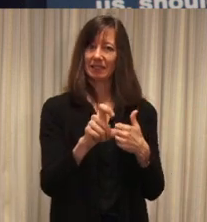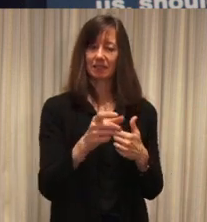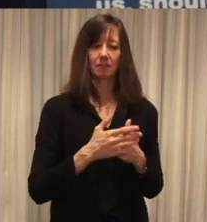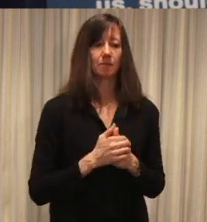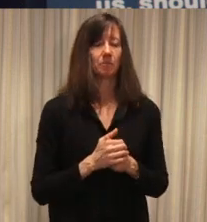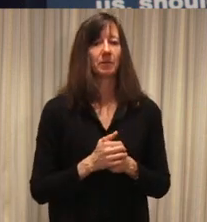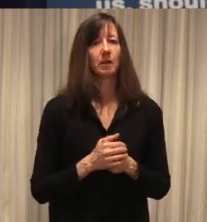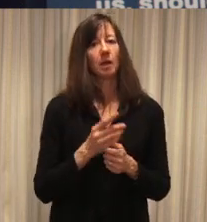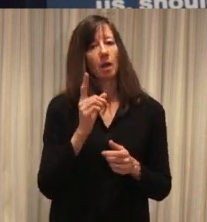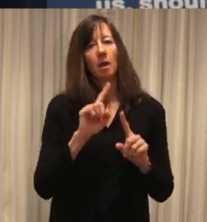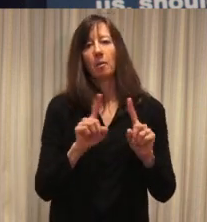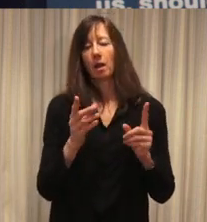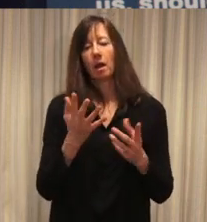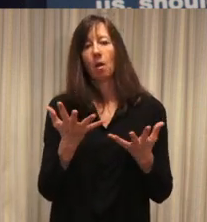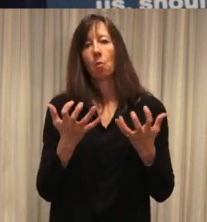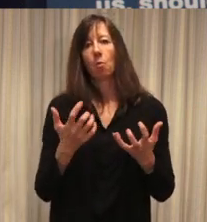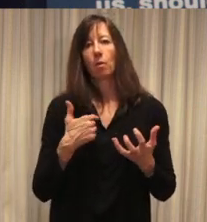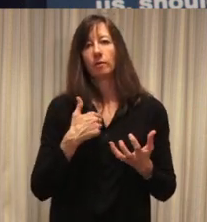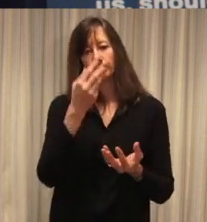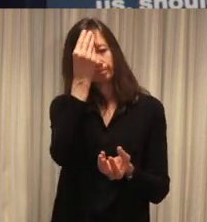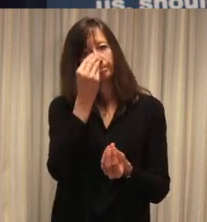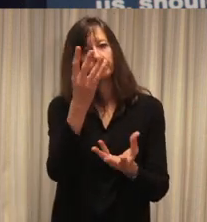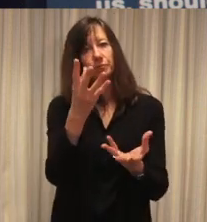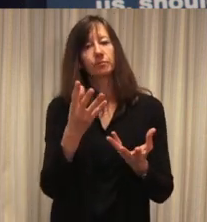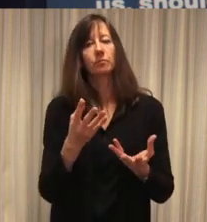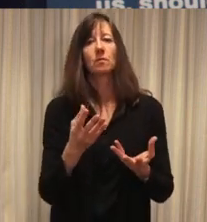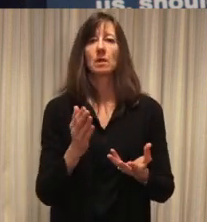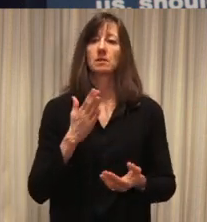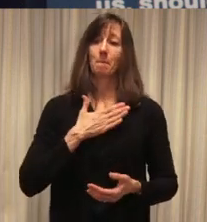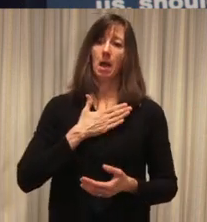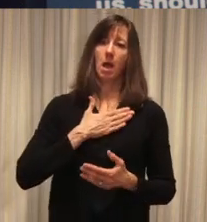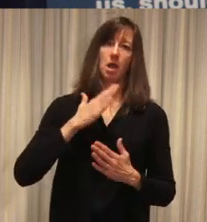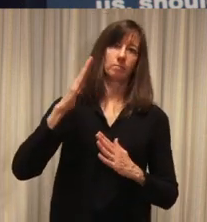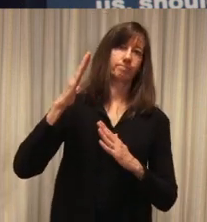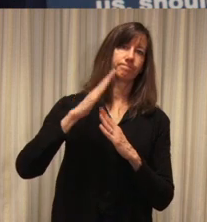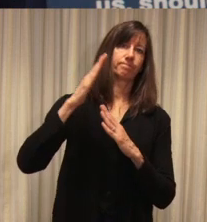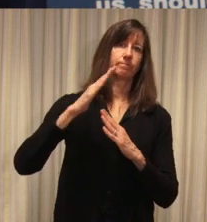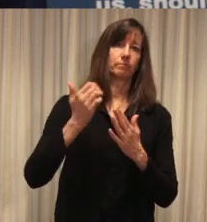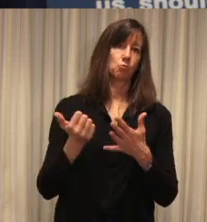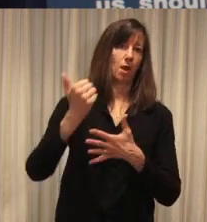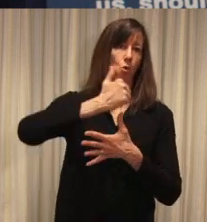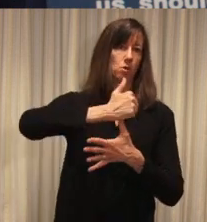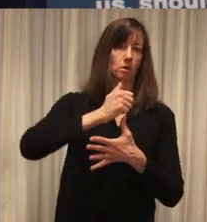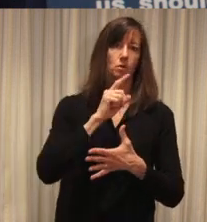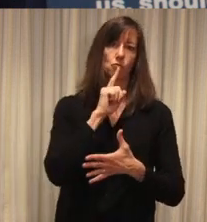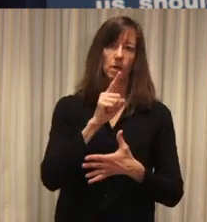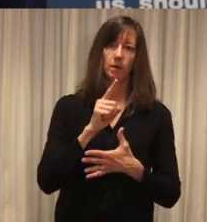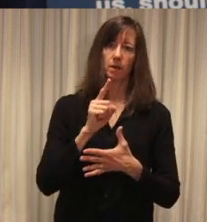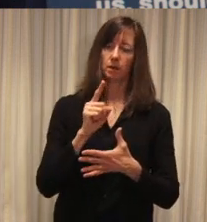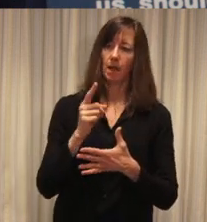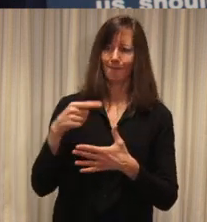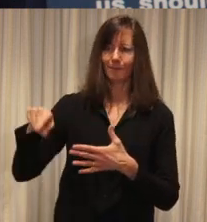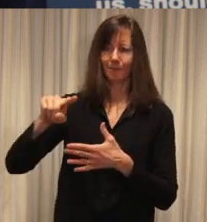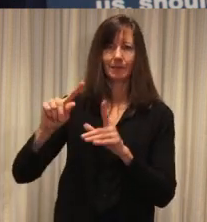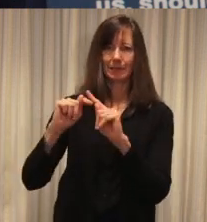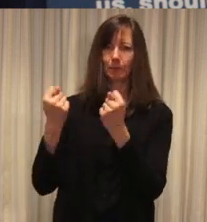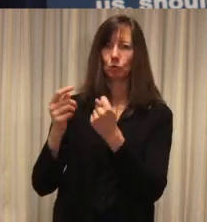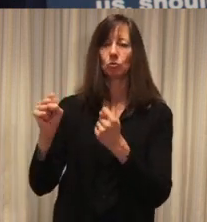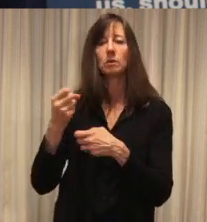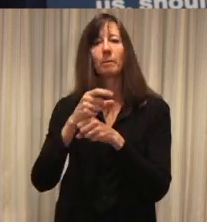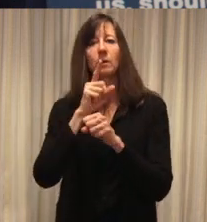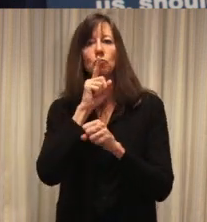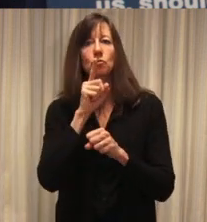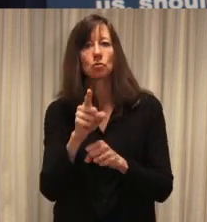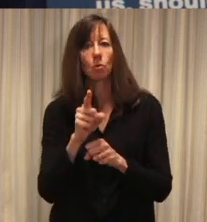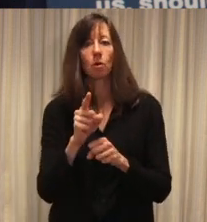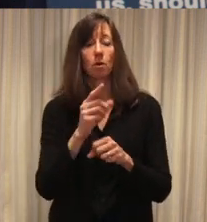top priorities, driving our recovery efforts, ensuring, again, that those, like our frontline workers that are putting